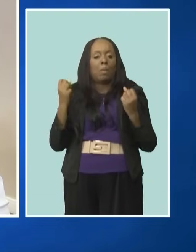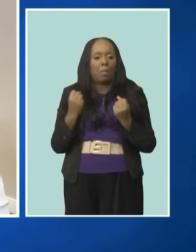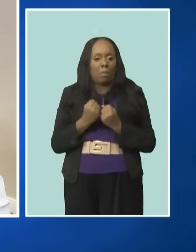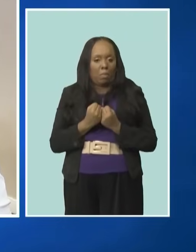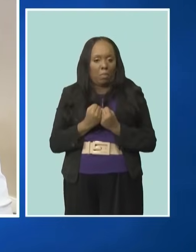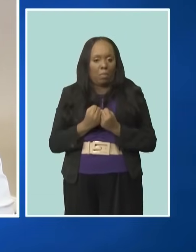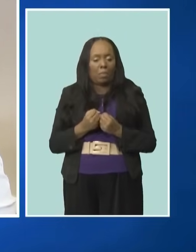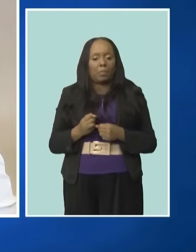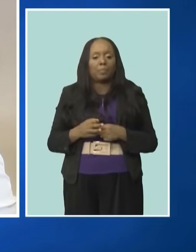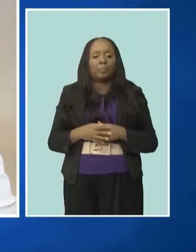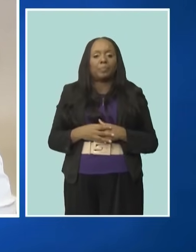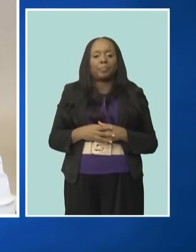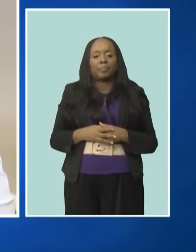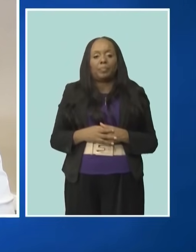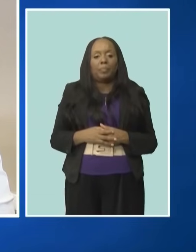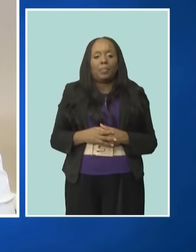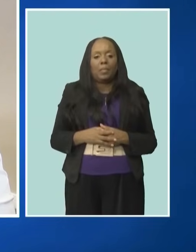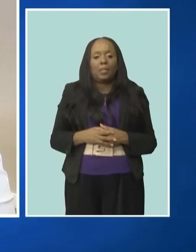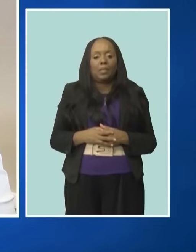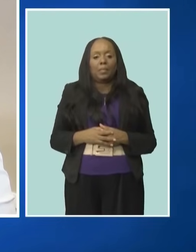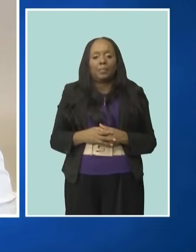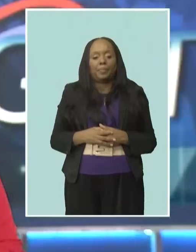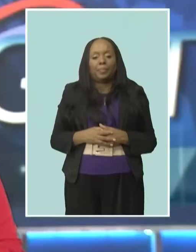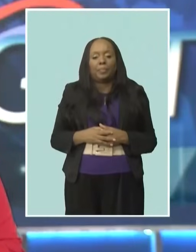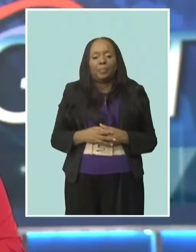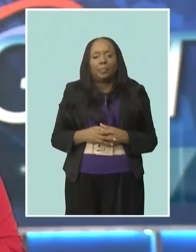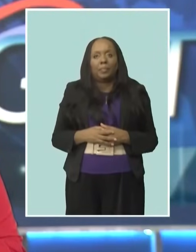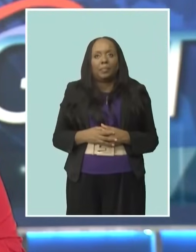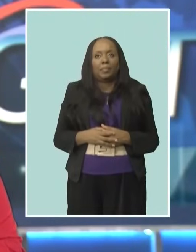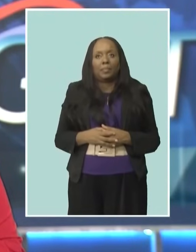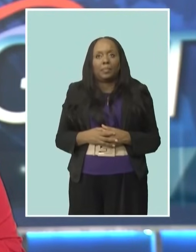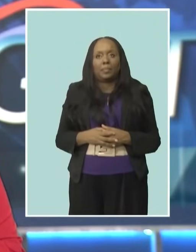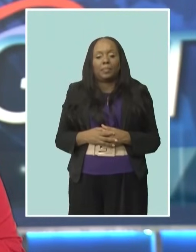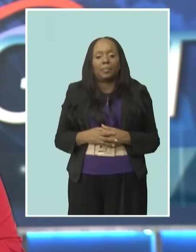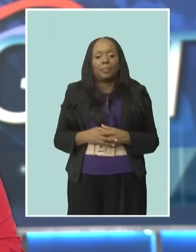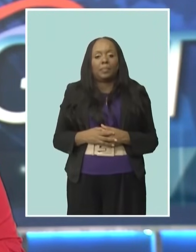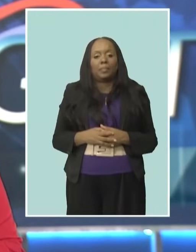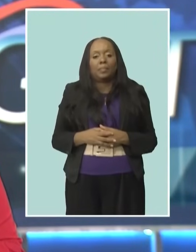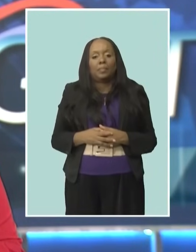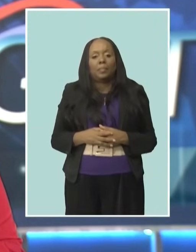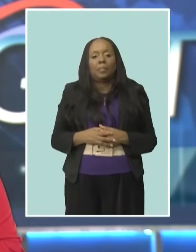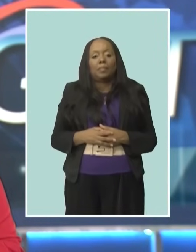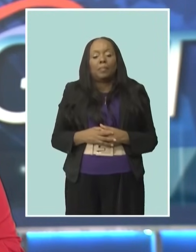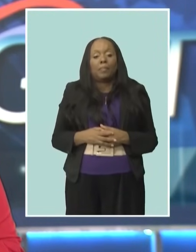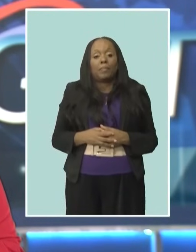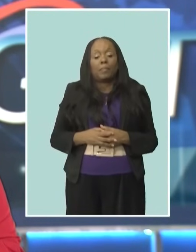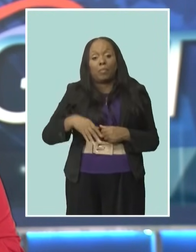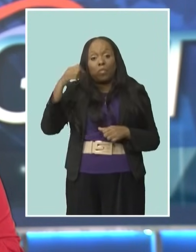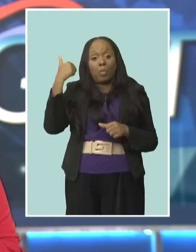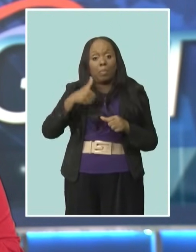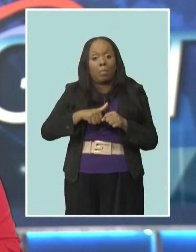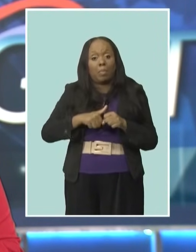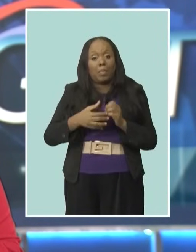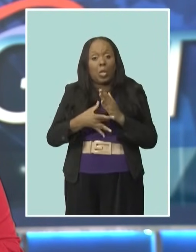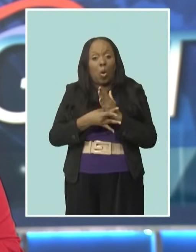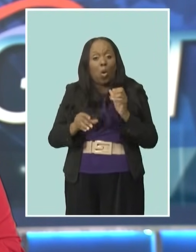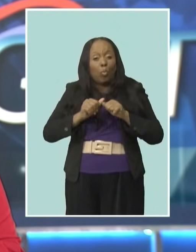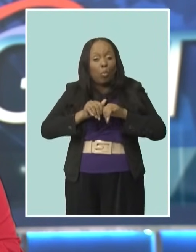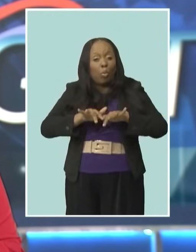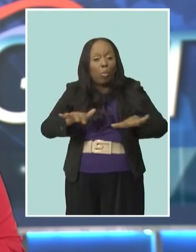Rachel Agard, CBC News. The end is almost in sight for the oil cleanup at